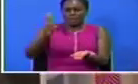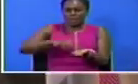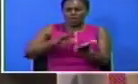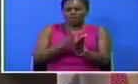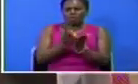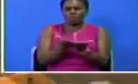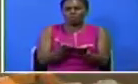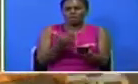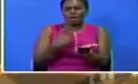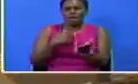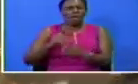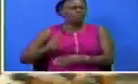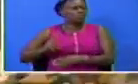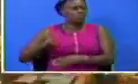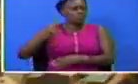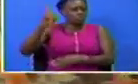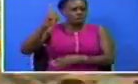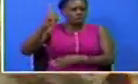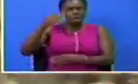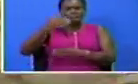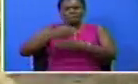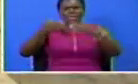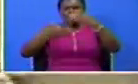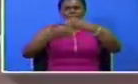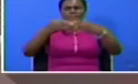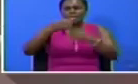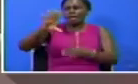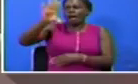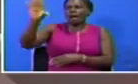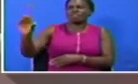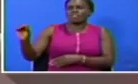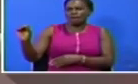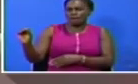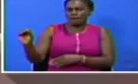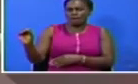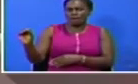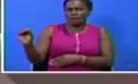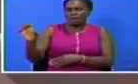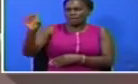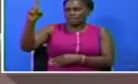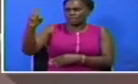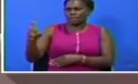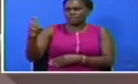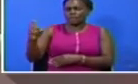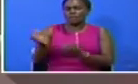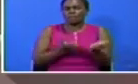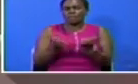by hosting the tallest freestanding structure in Africa. Your Excellency, these investments